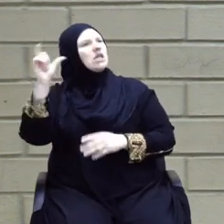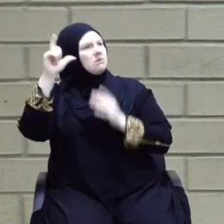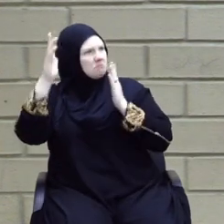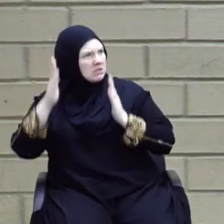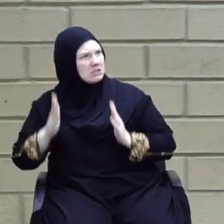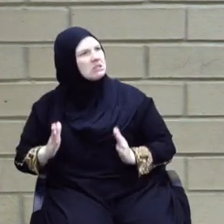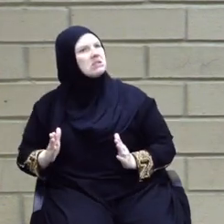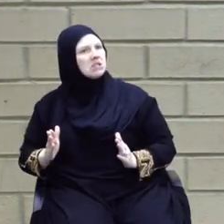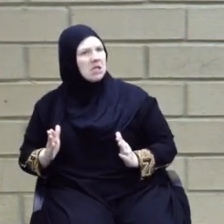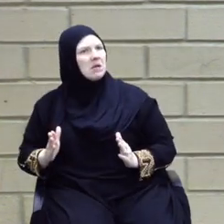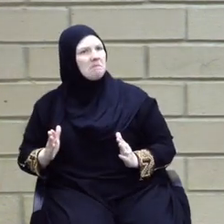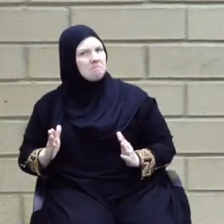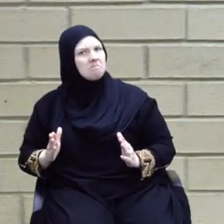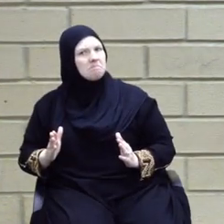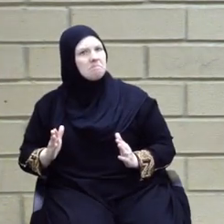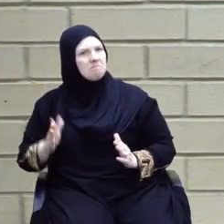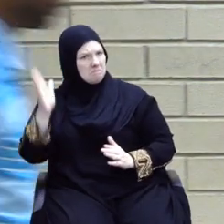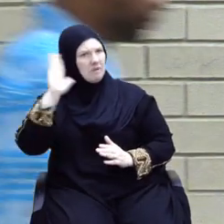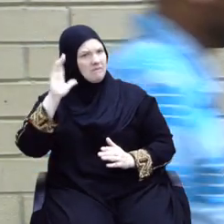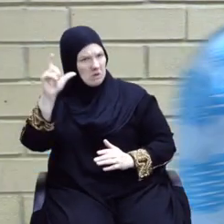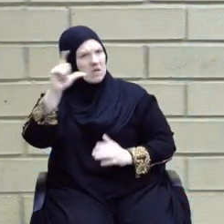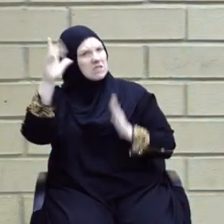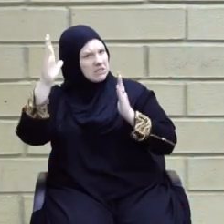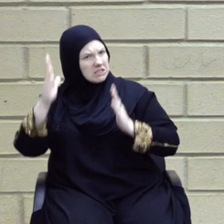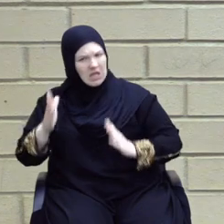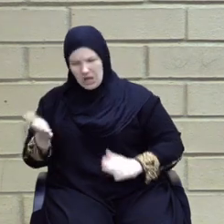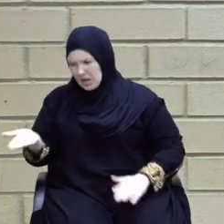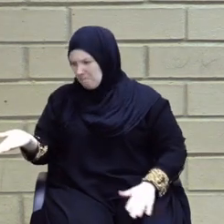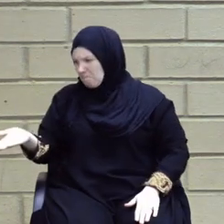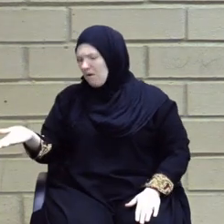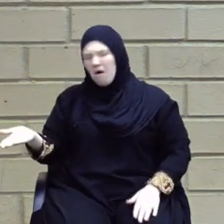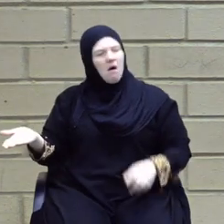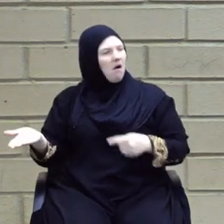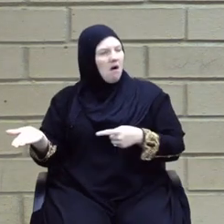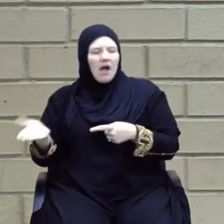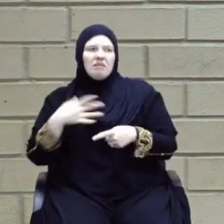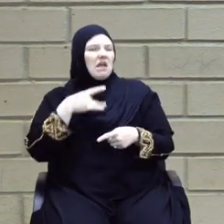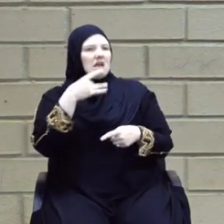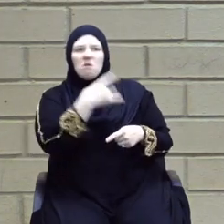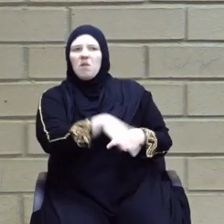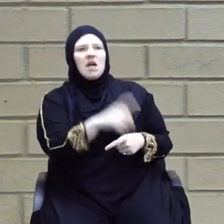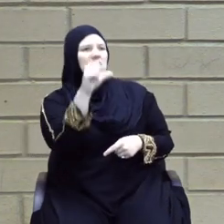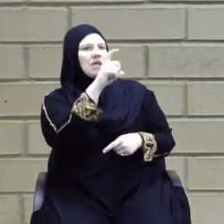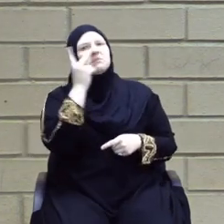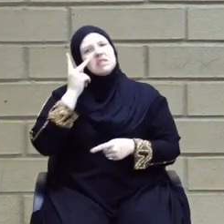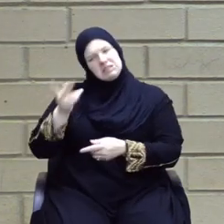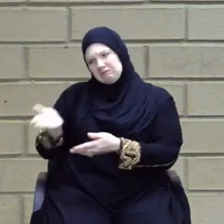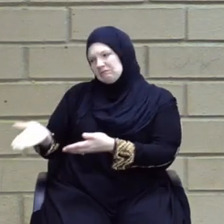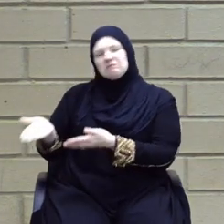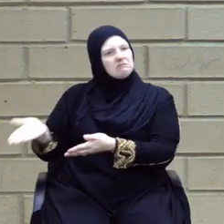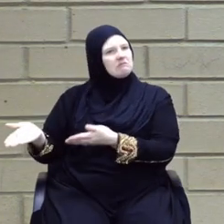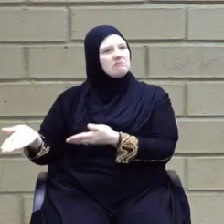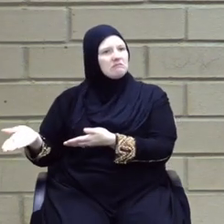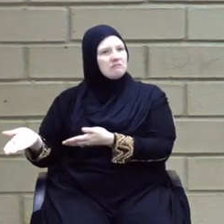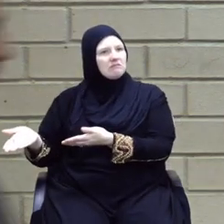commending their so-called courage to go against the so-called atrocities that are assigned to Islam and Muslims.